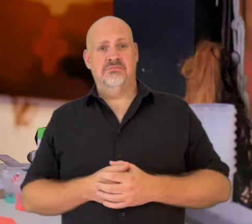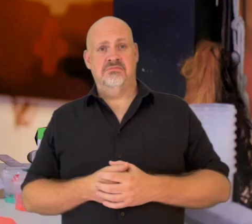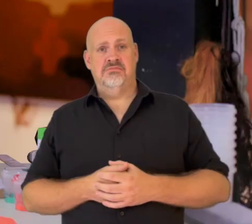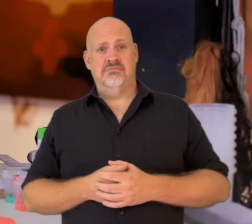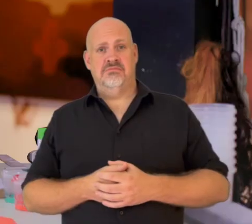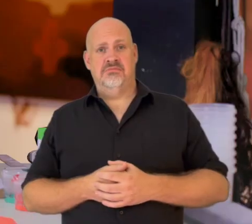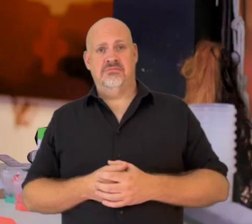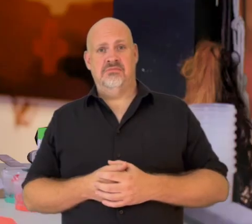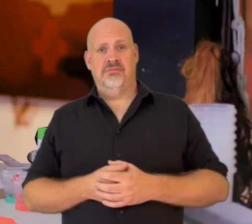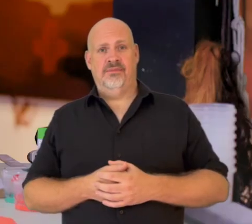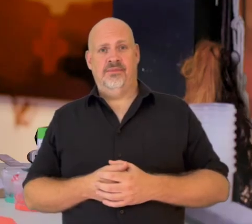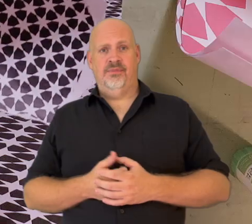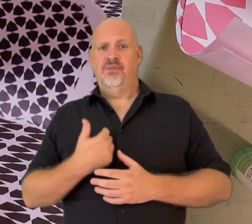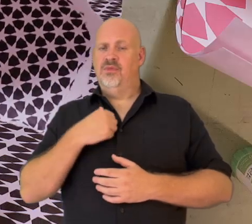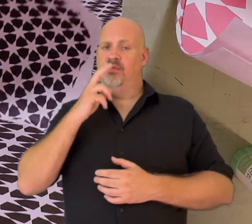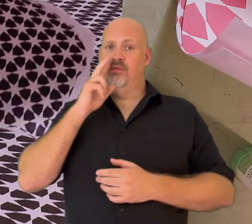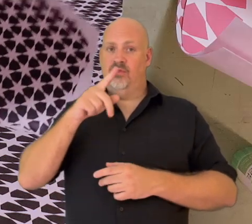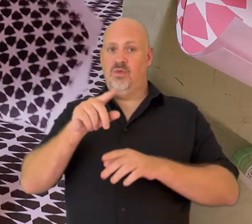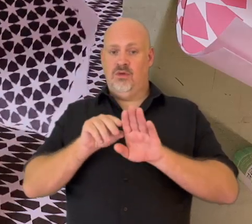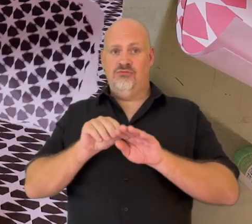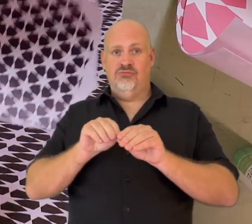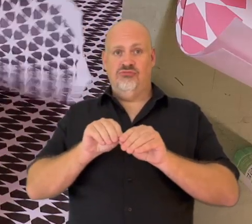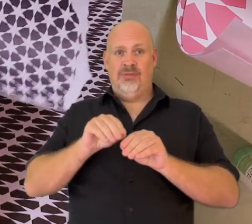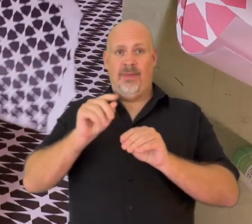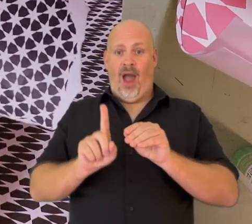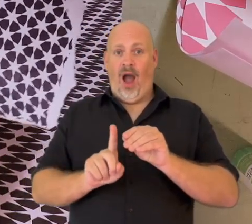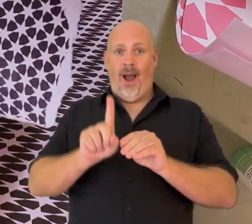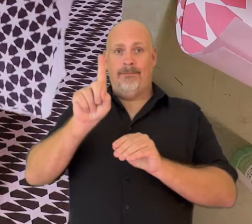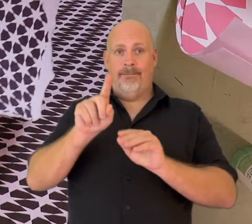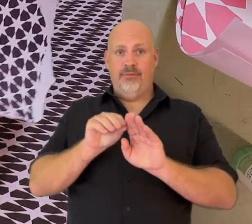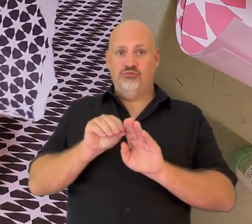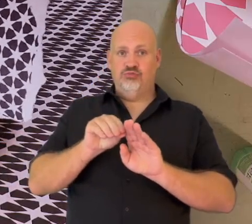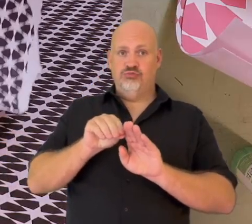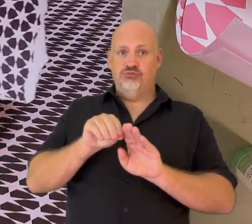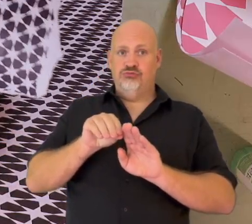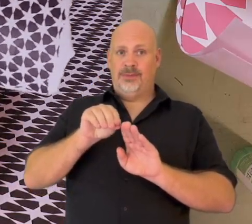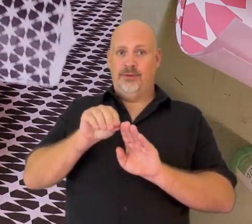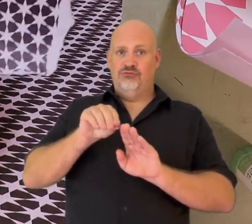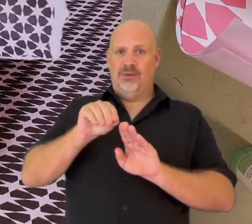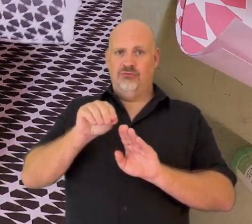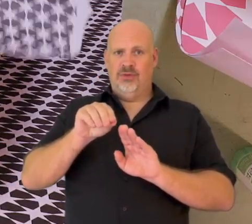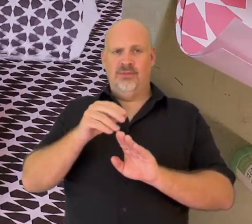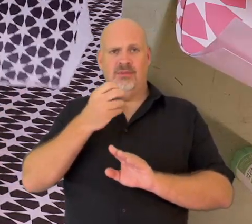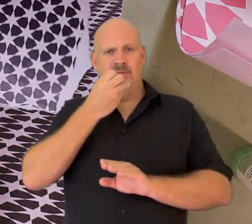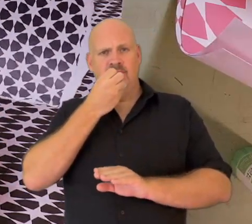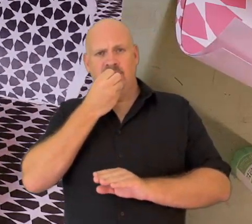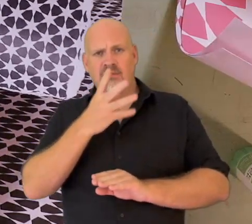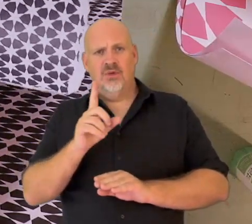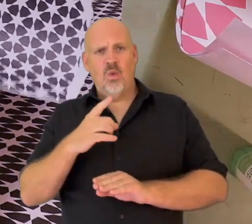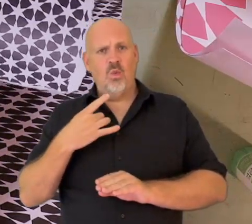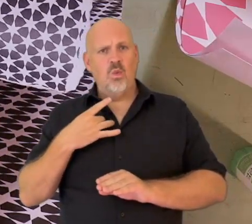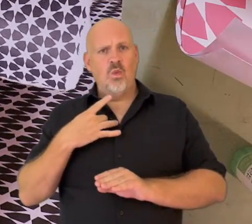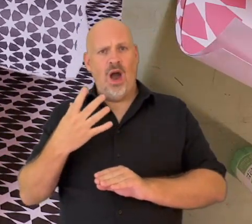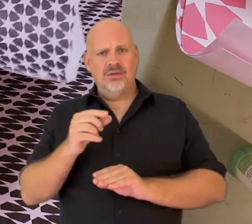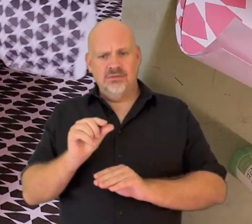So what I've noticed is if you rip upwards, you end up with this beautiful white line